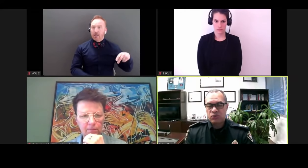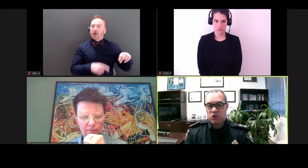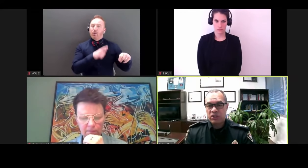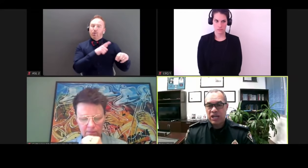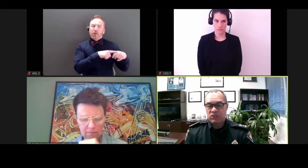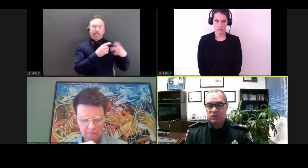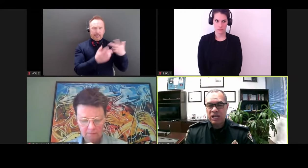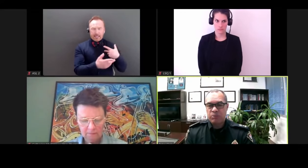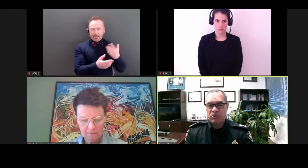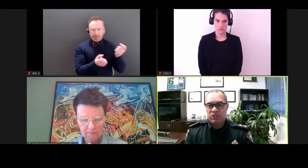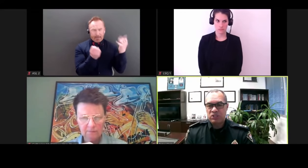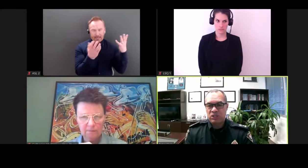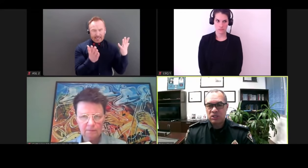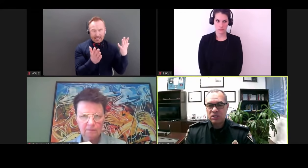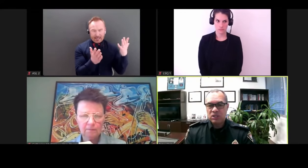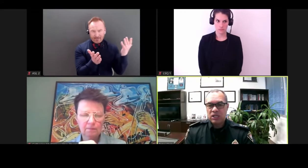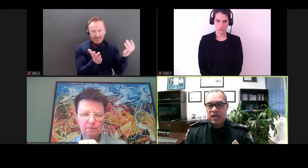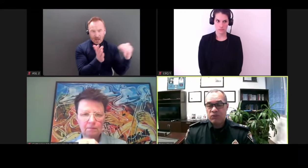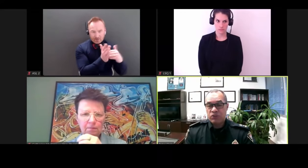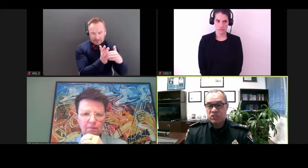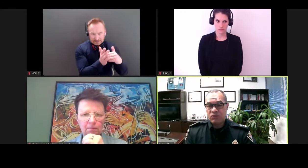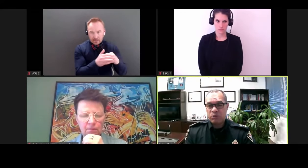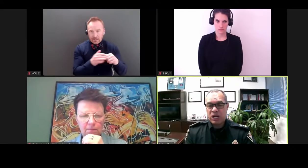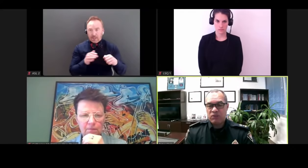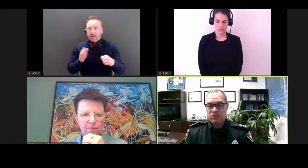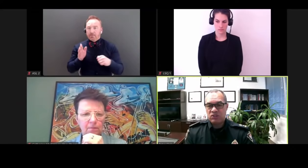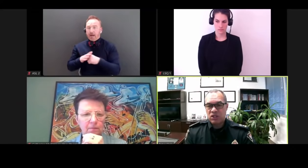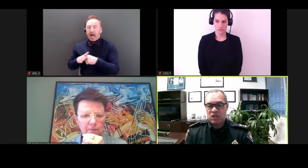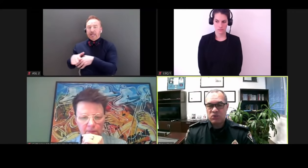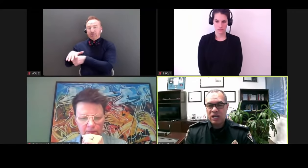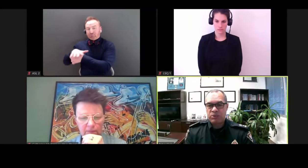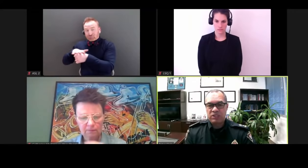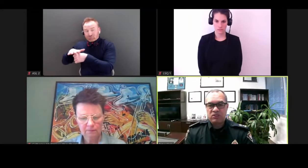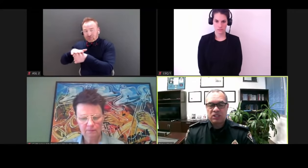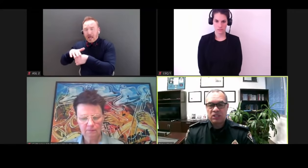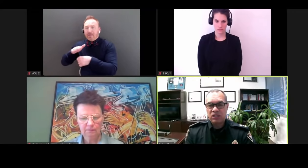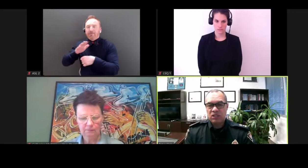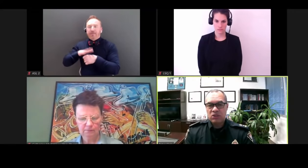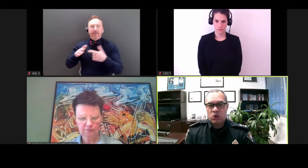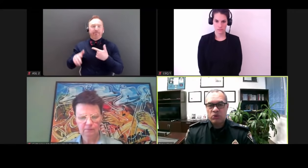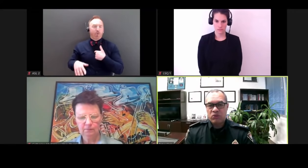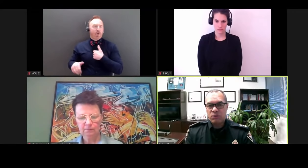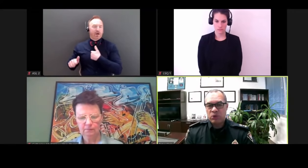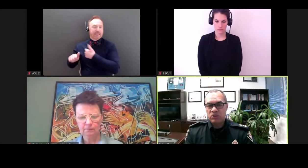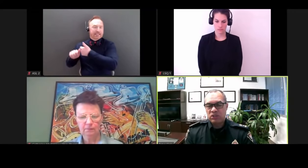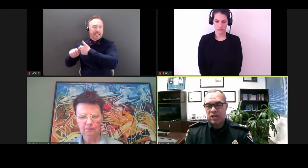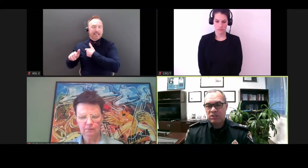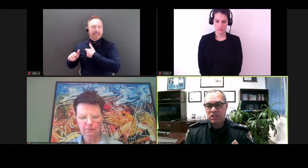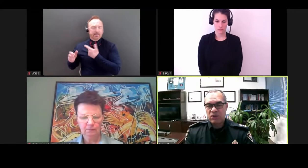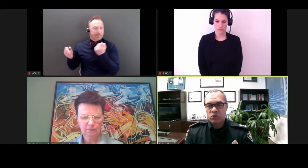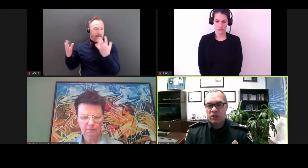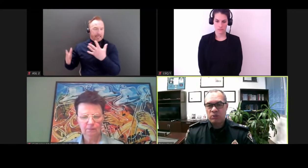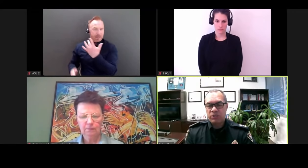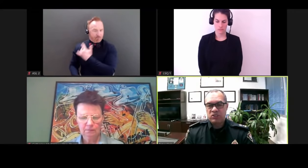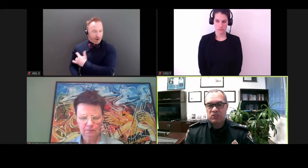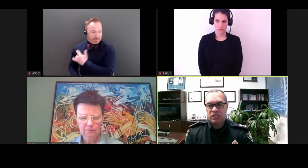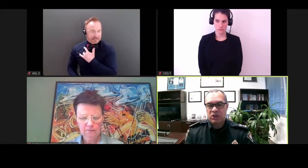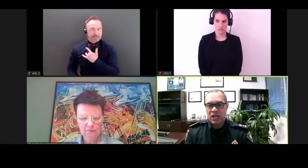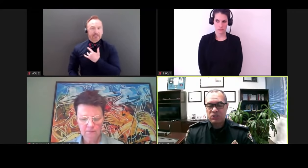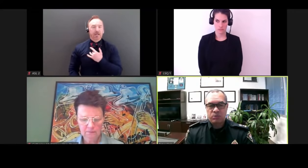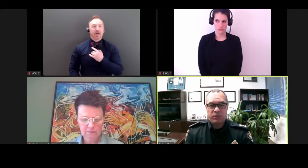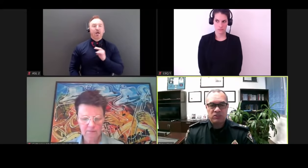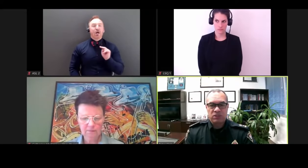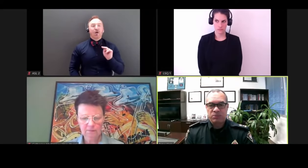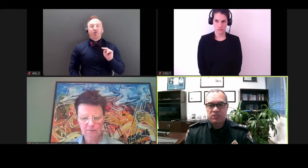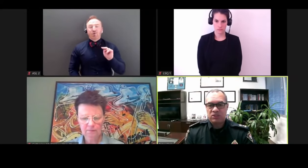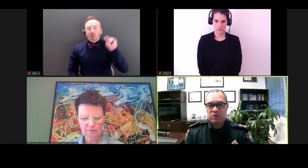jurisdictions for the National Capital Region, for several provinces, contract policing, northern remote territorial policing,